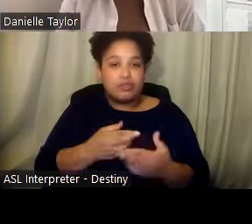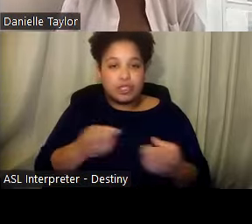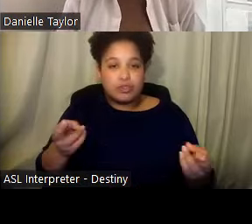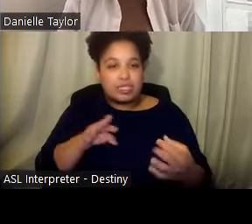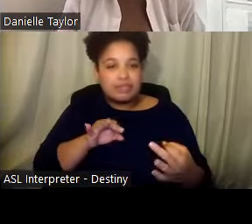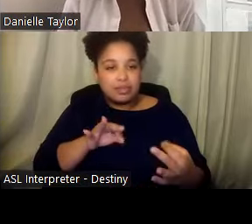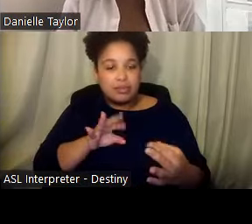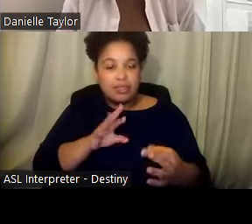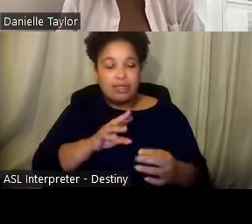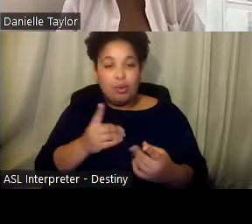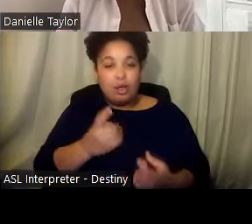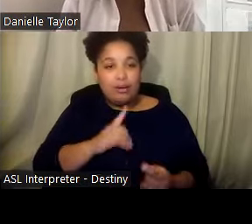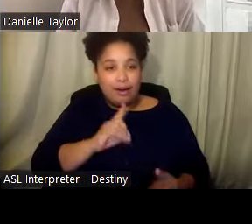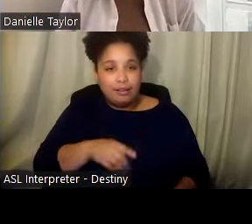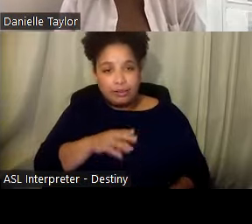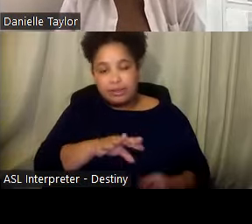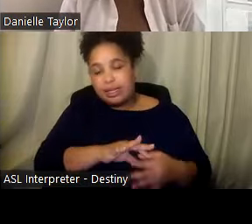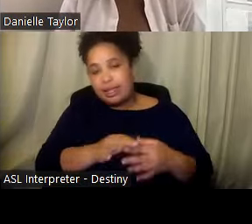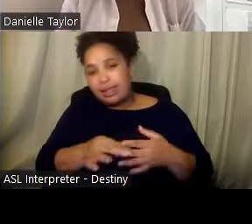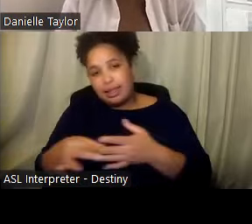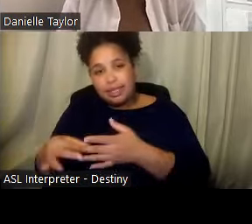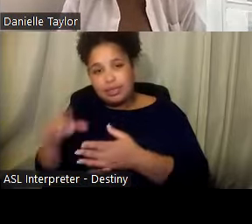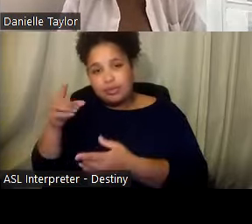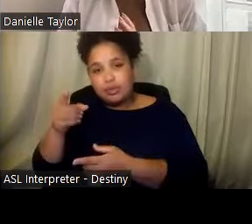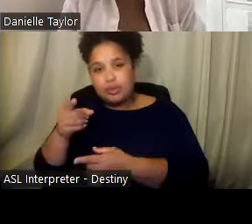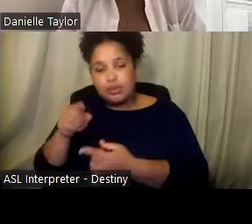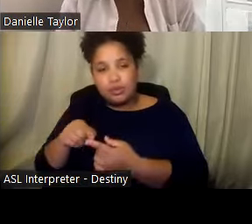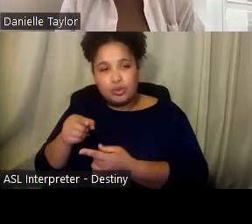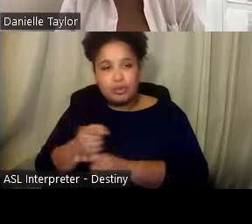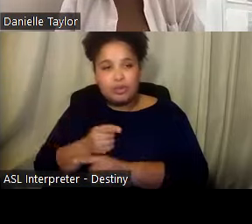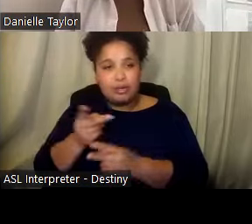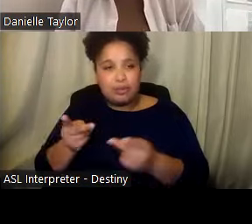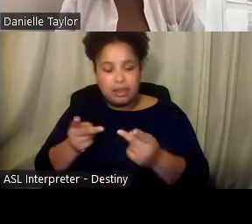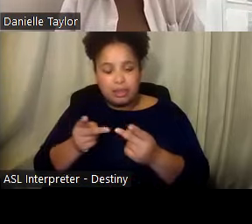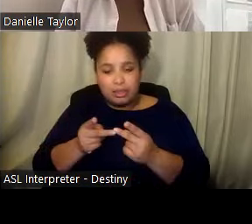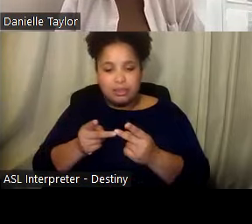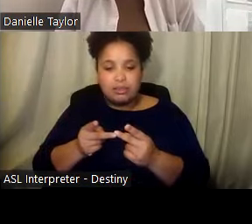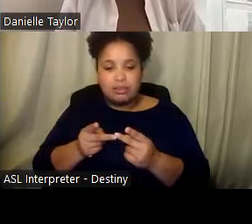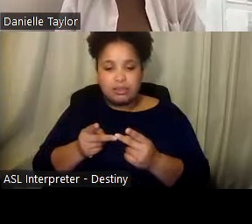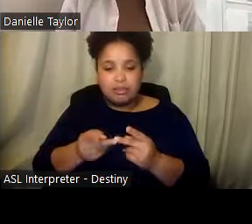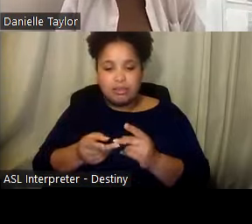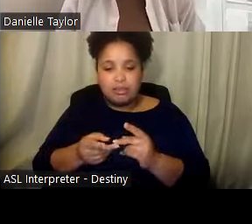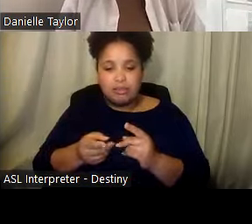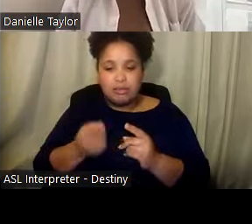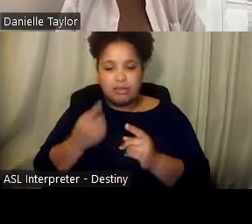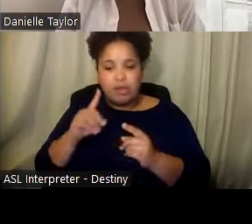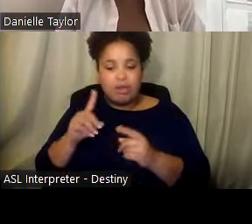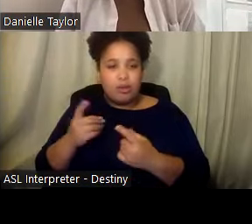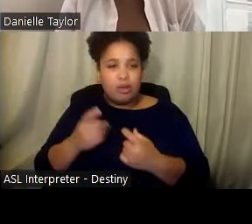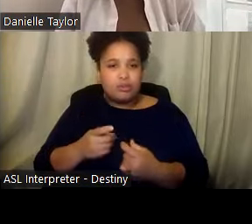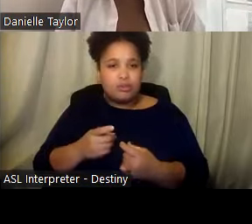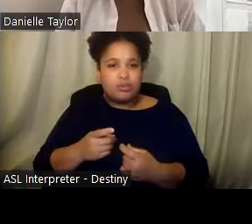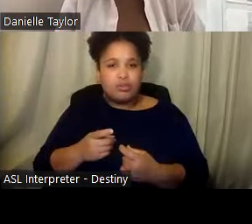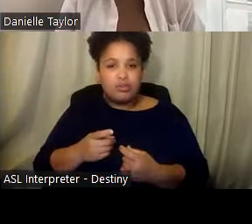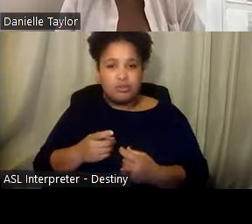feedback, answer their questions, direct them to the correct place based on their questions. But in March, we